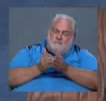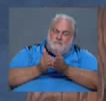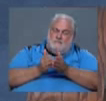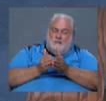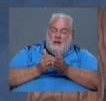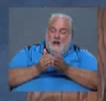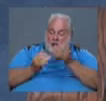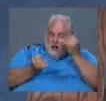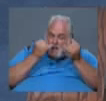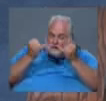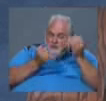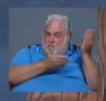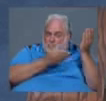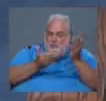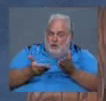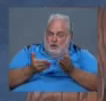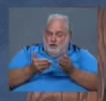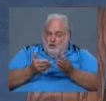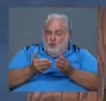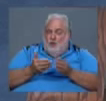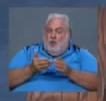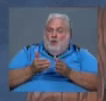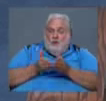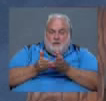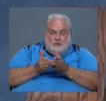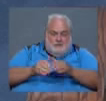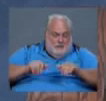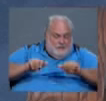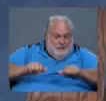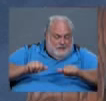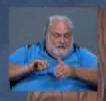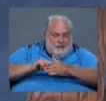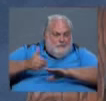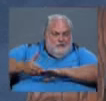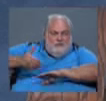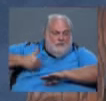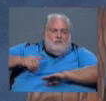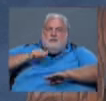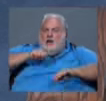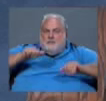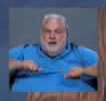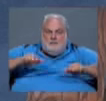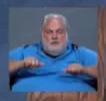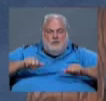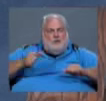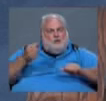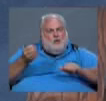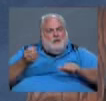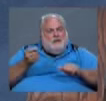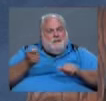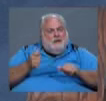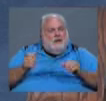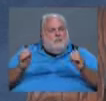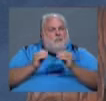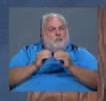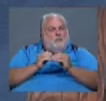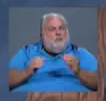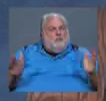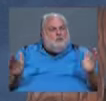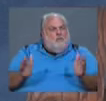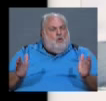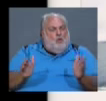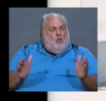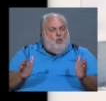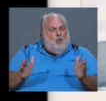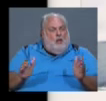try to bring some capabilities to the fleet that we have not had. And so our ship is a little bit smaller than most of the other combatant ships in the Navy, but what we